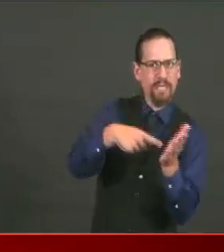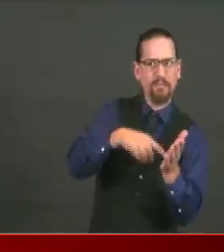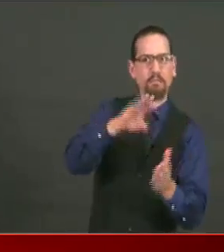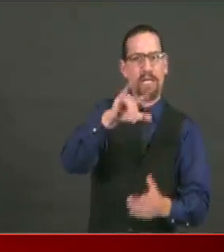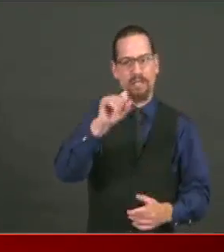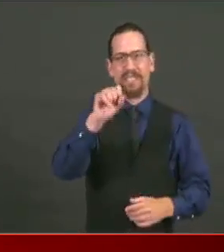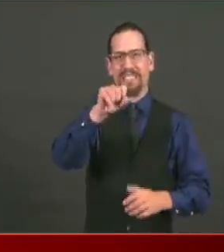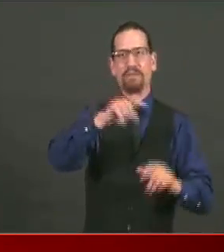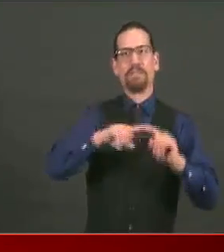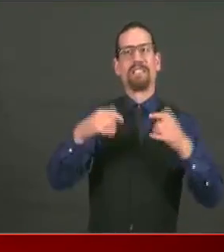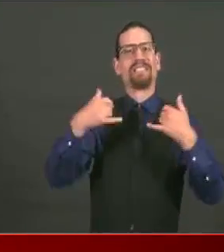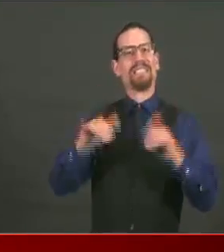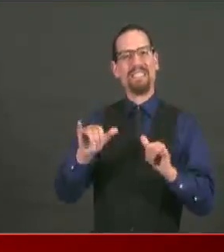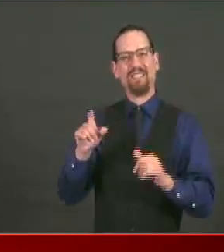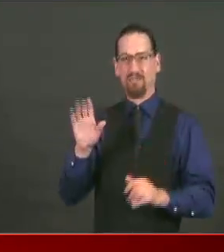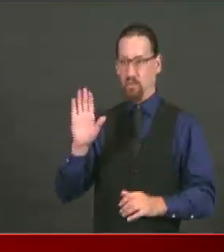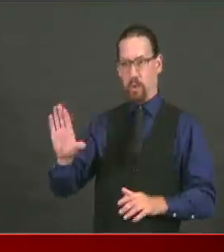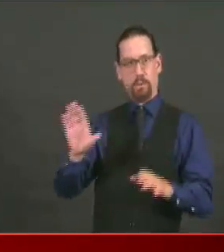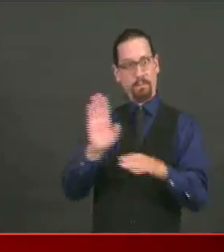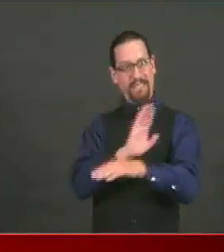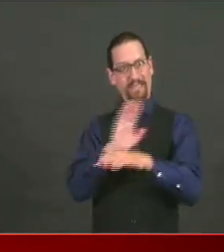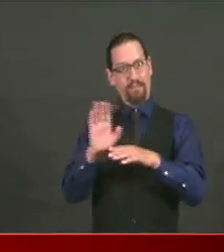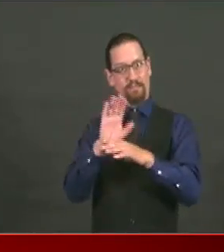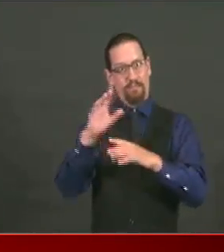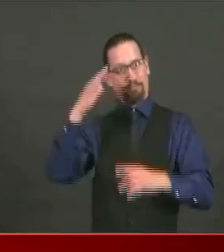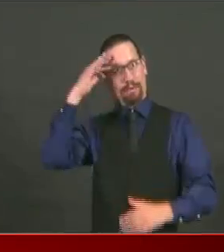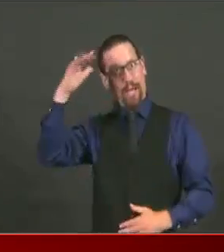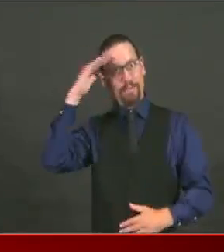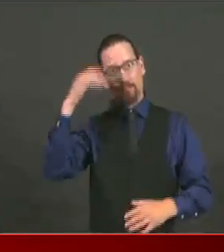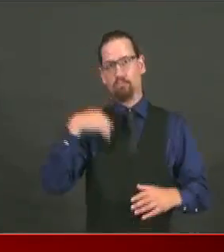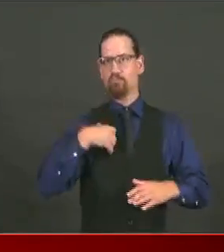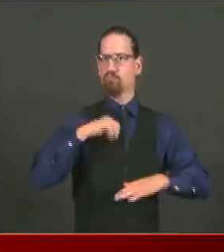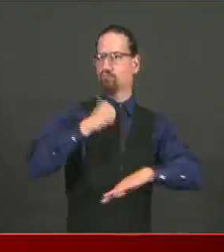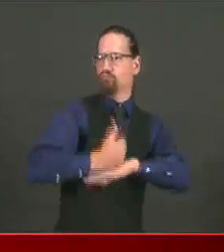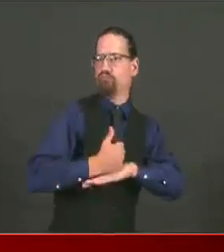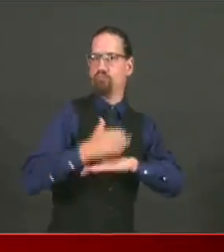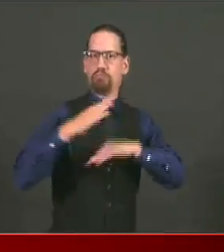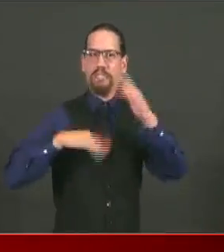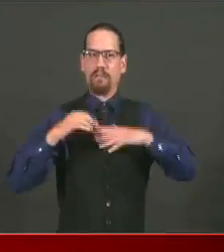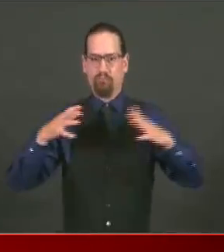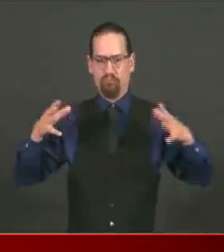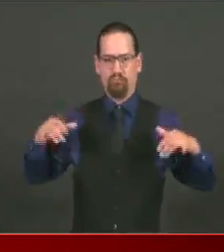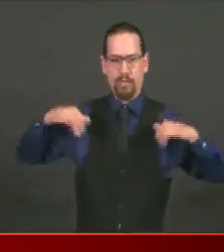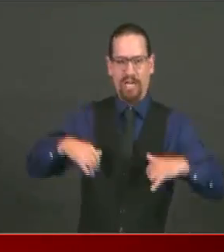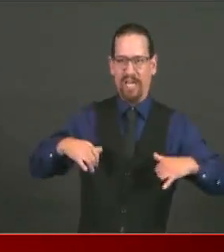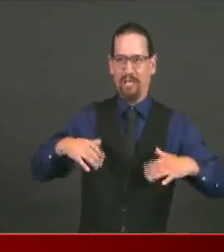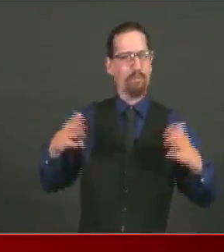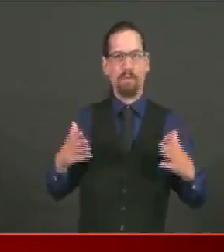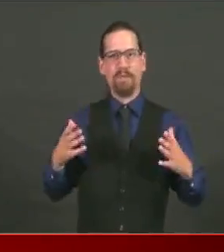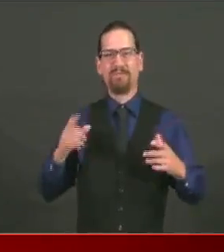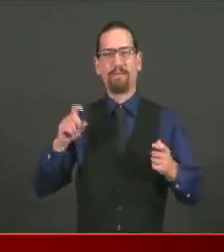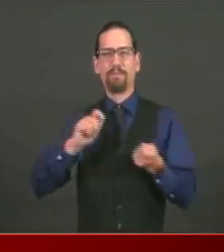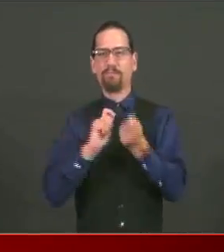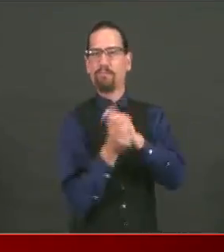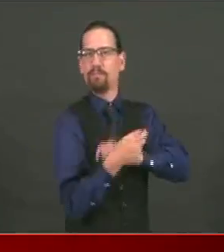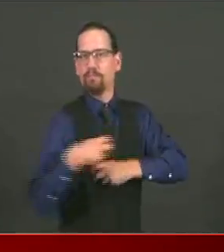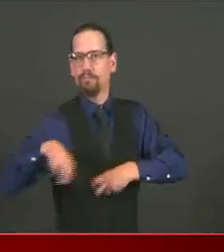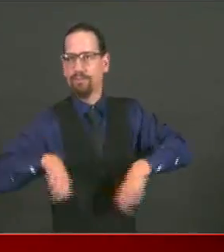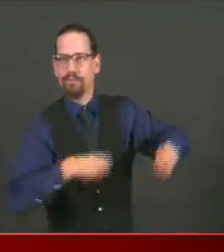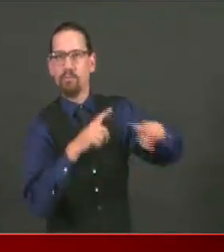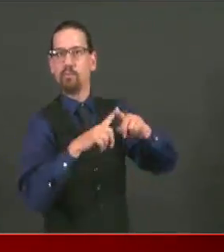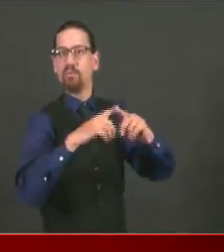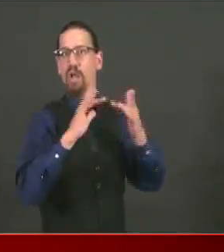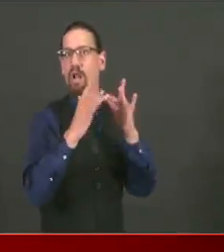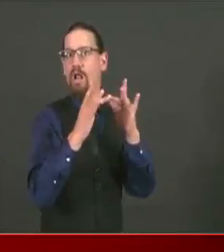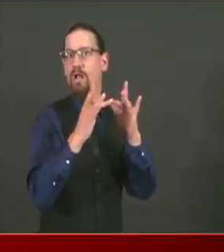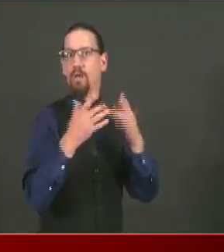business model for this new economy. How to sell things online, how to allow people to work from home, there's